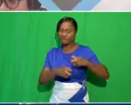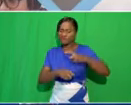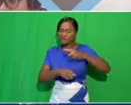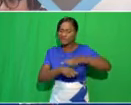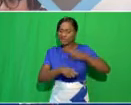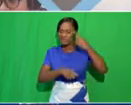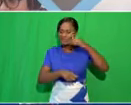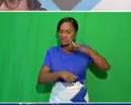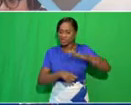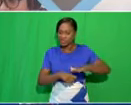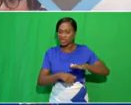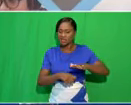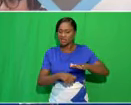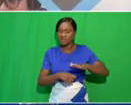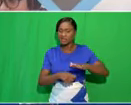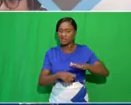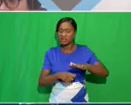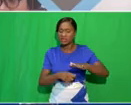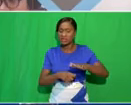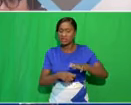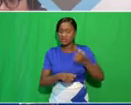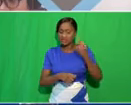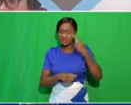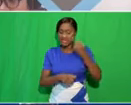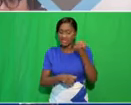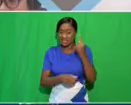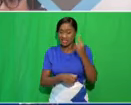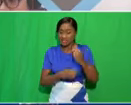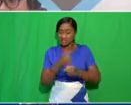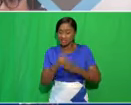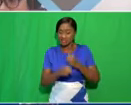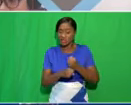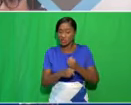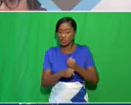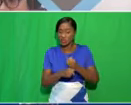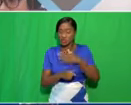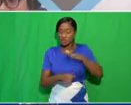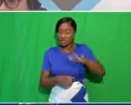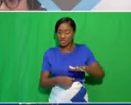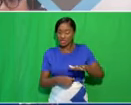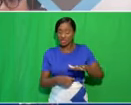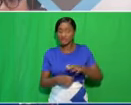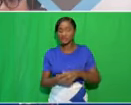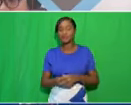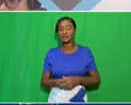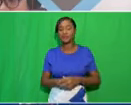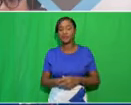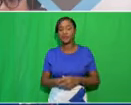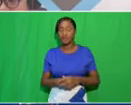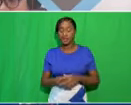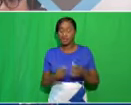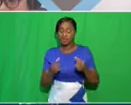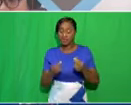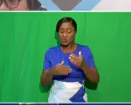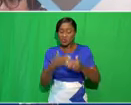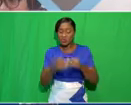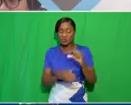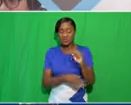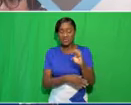say, delicate stage for this 11-year-old child. And having to endure something like the SEA and go through